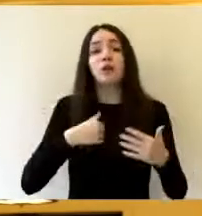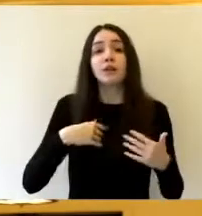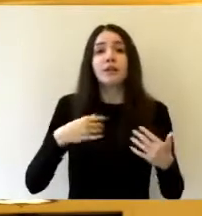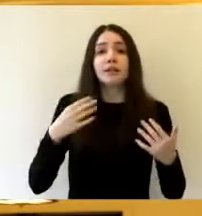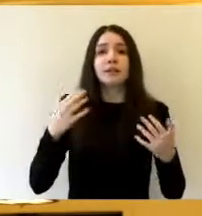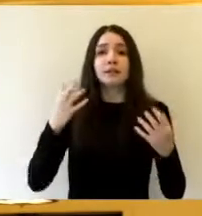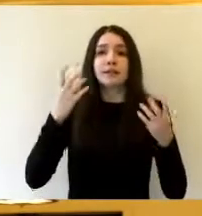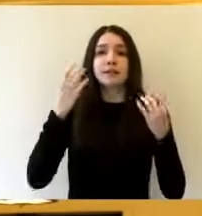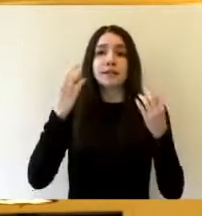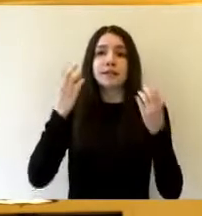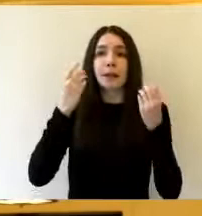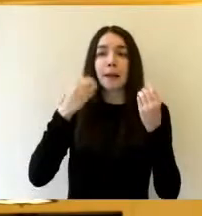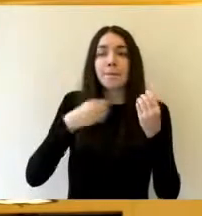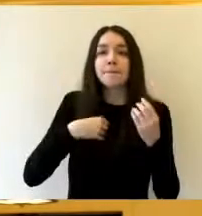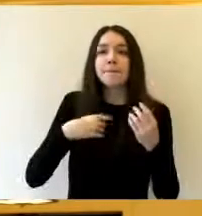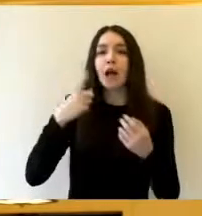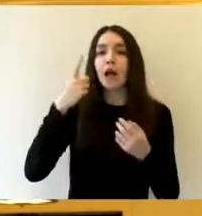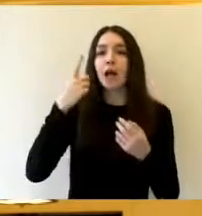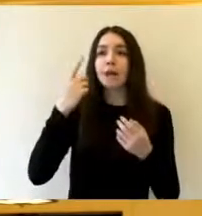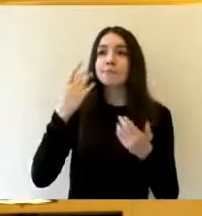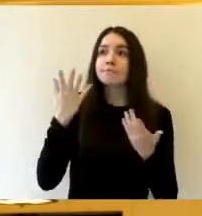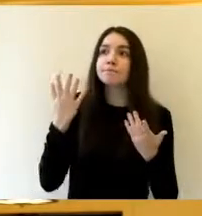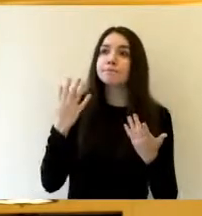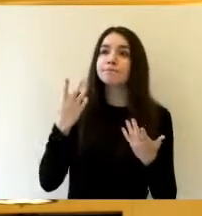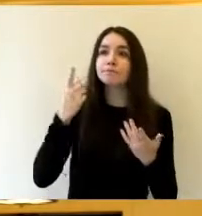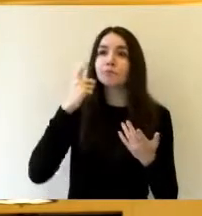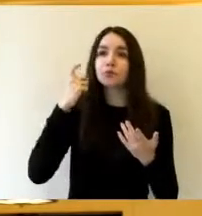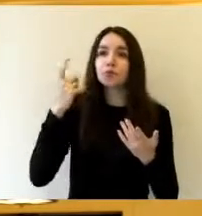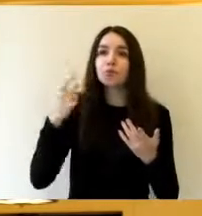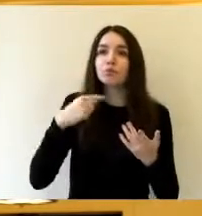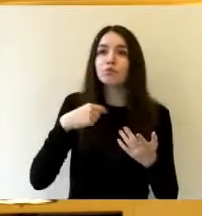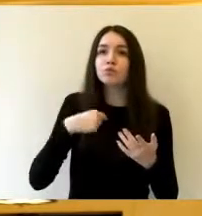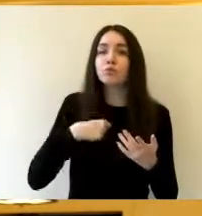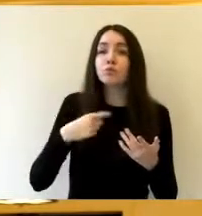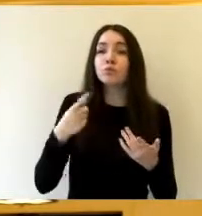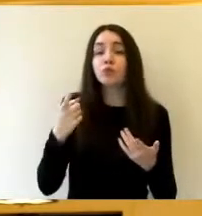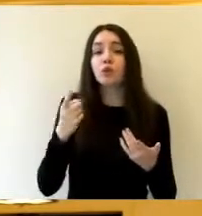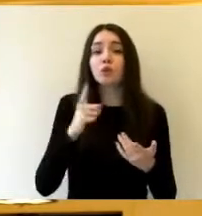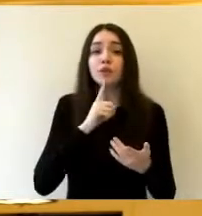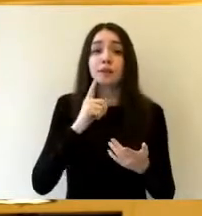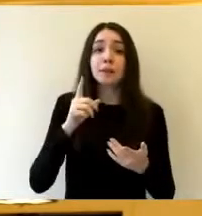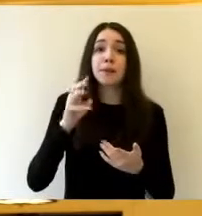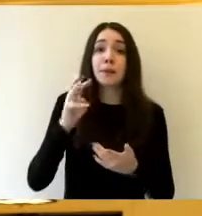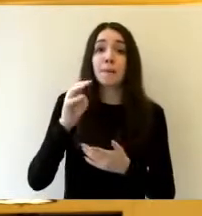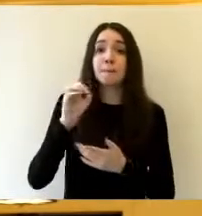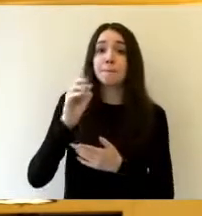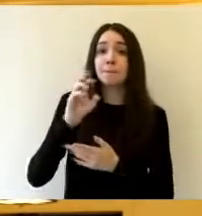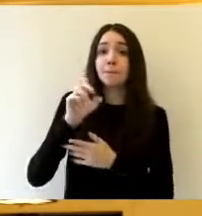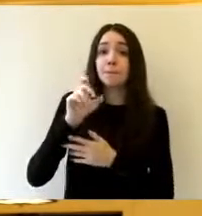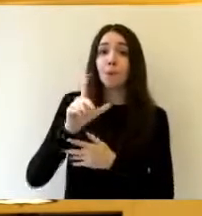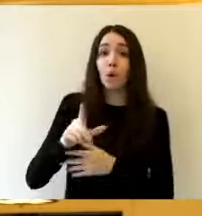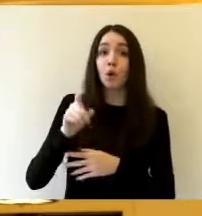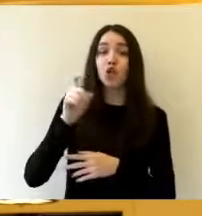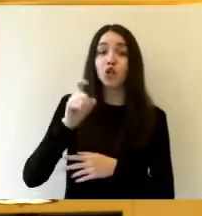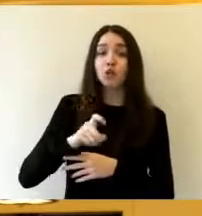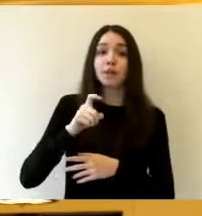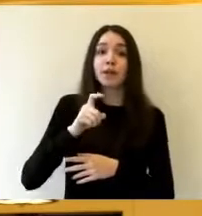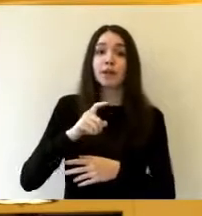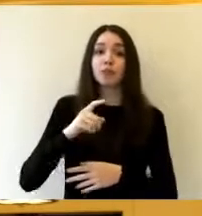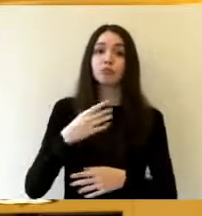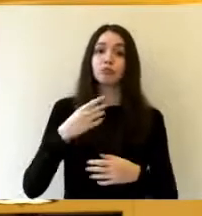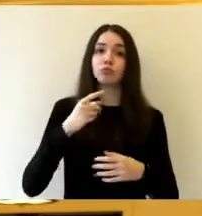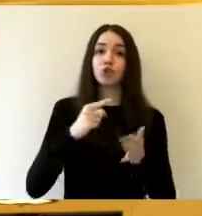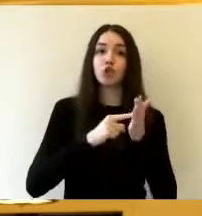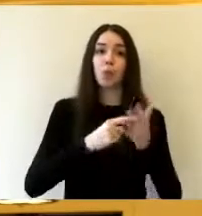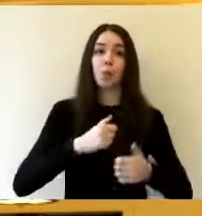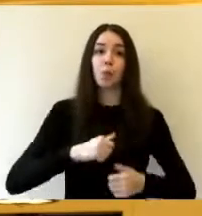would do, or I commissioned to make some kind of memorial that was meant to represent an event that was basically unspeakable and unknowable. So it occurred to me to, instead of trying to